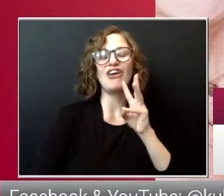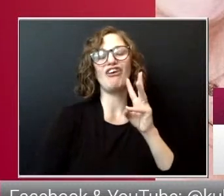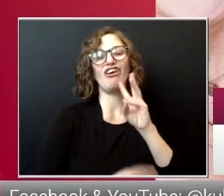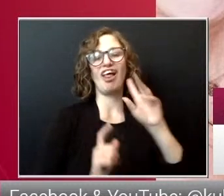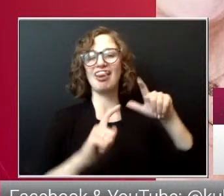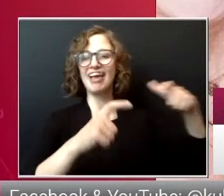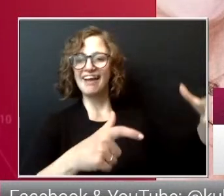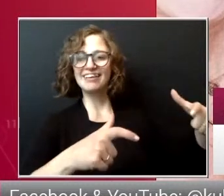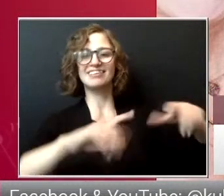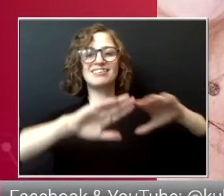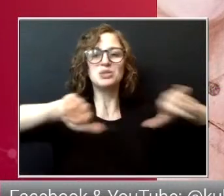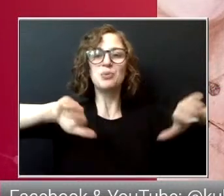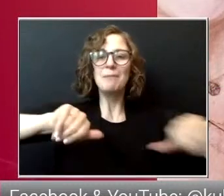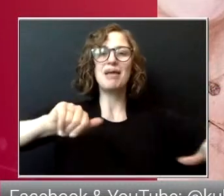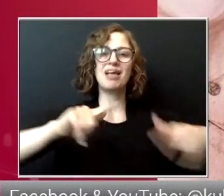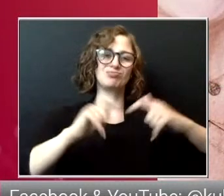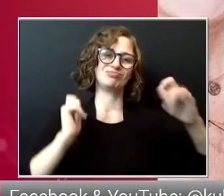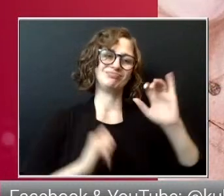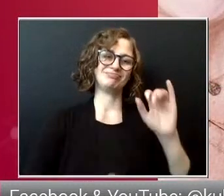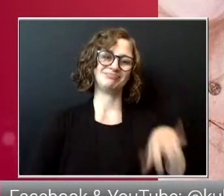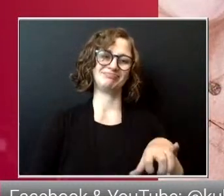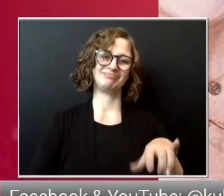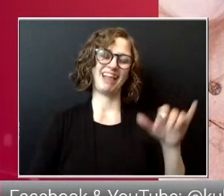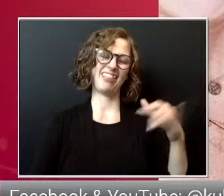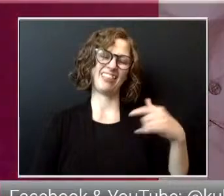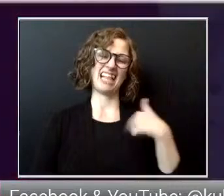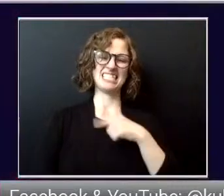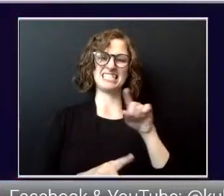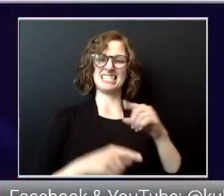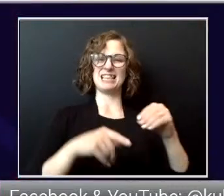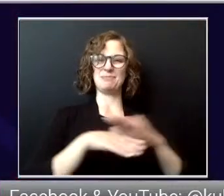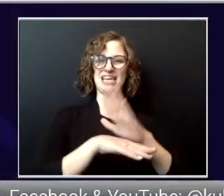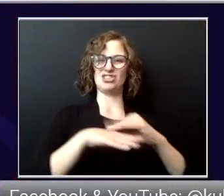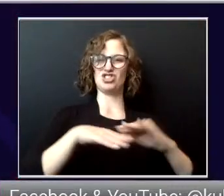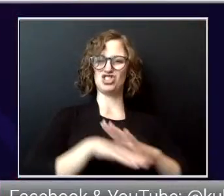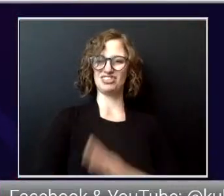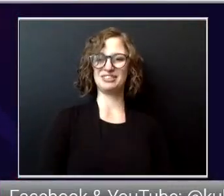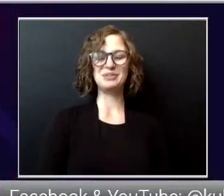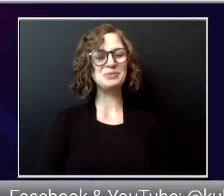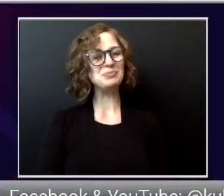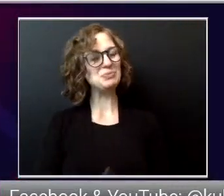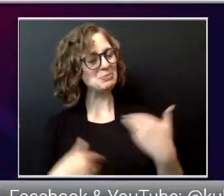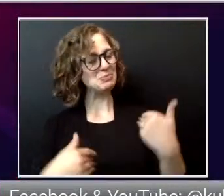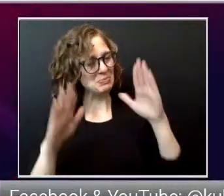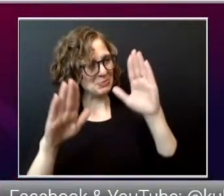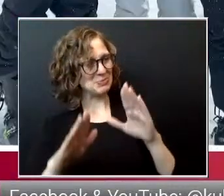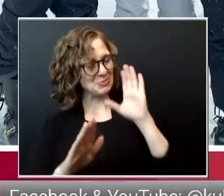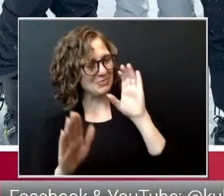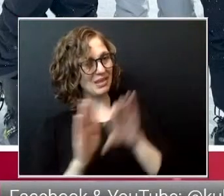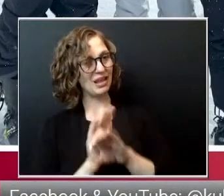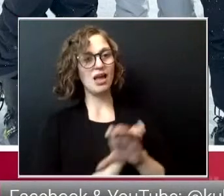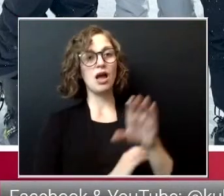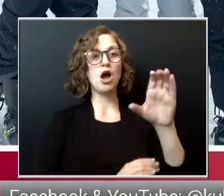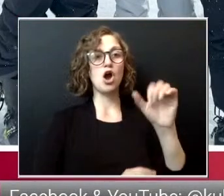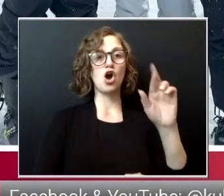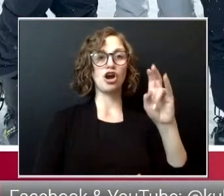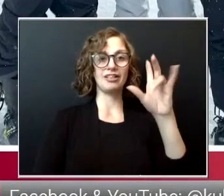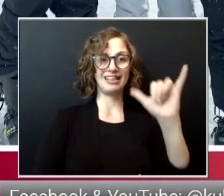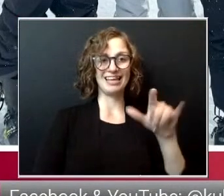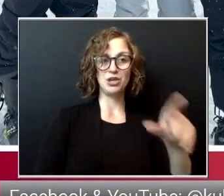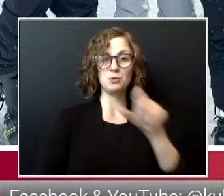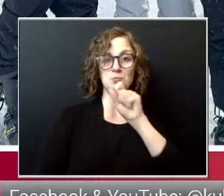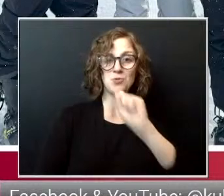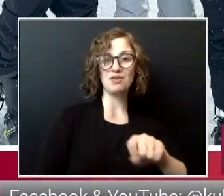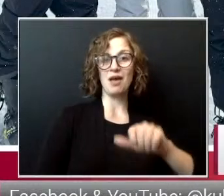that. You know, so that's us at the beach. Great pictures. And Carly, you clearly love mountains and climbing rock walls. You